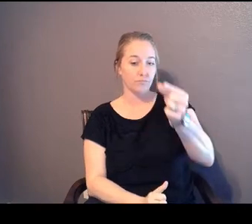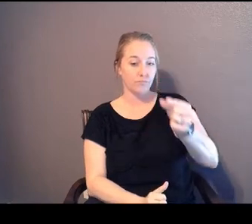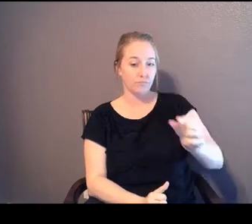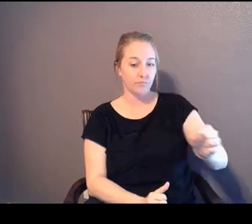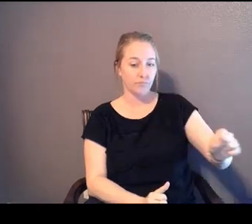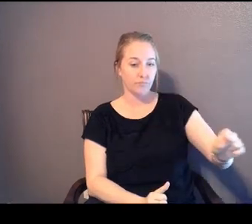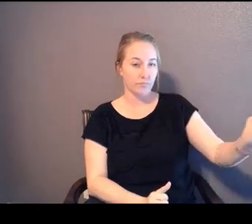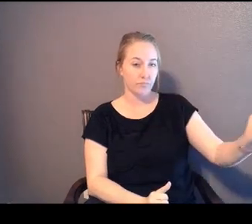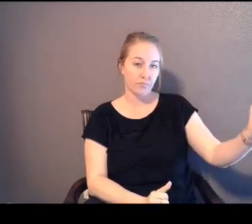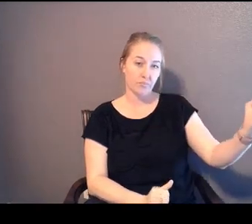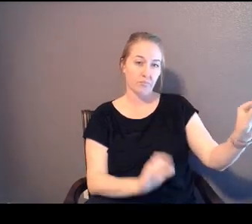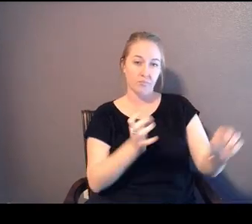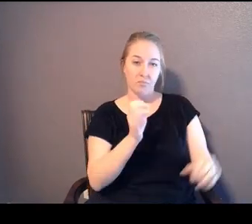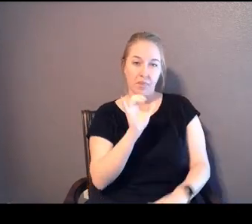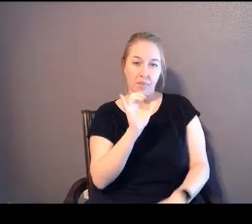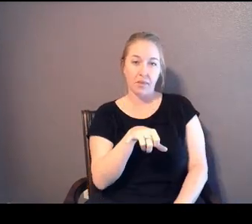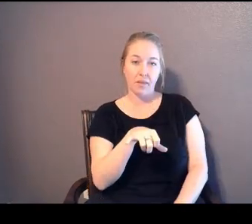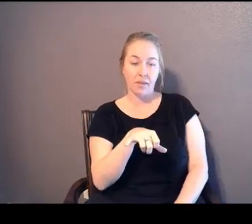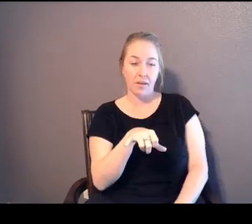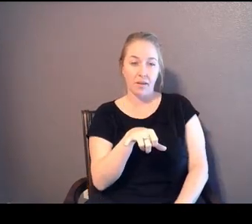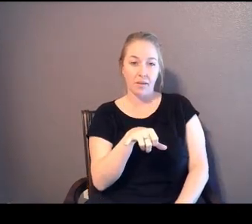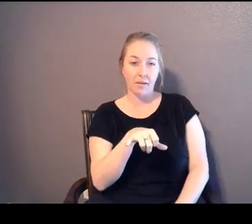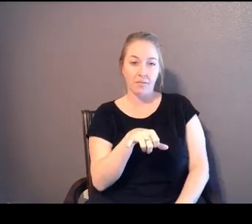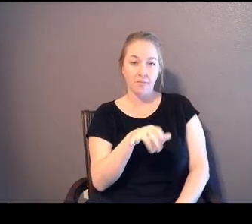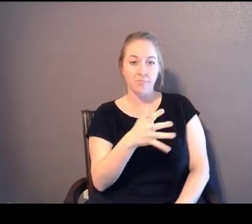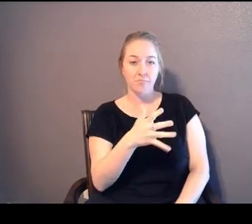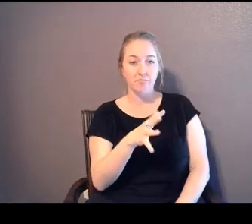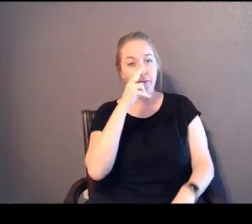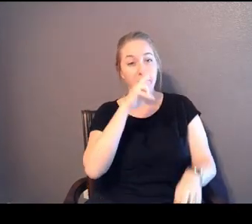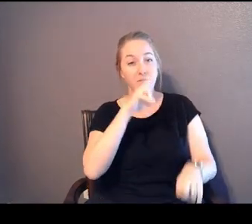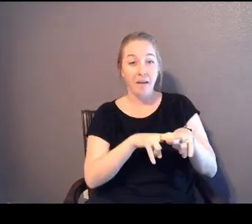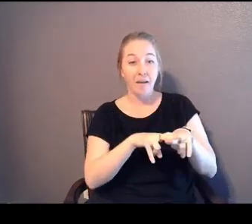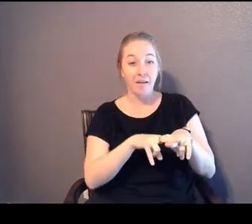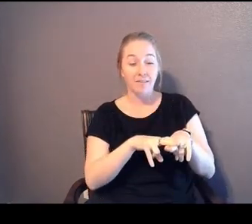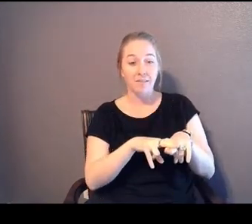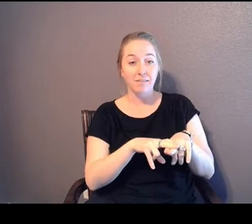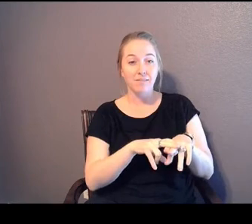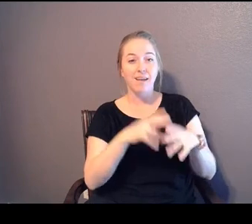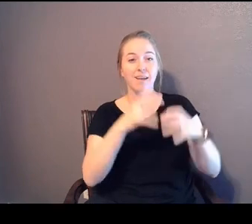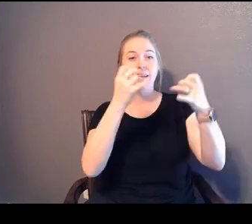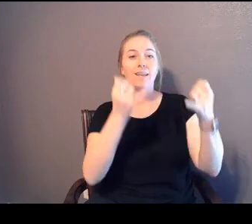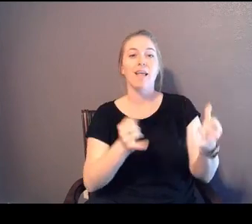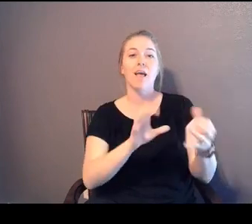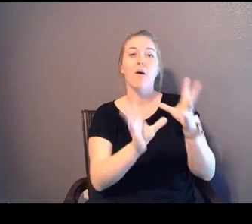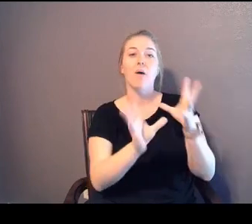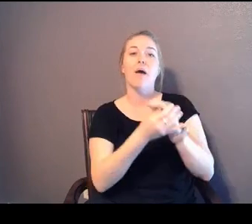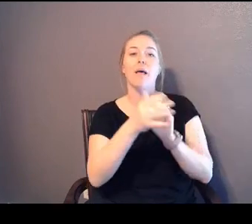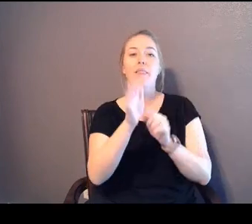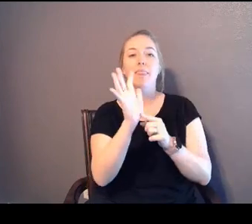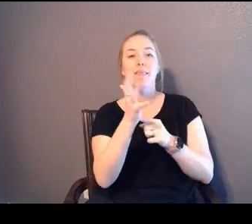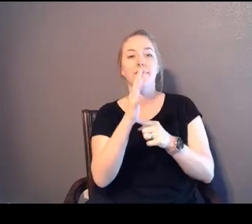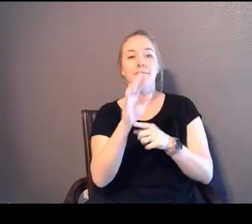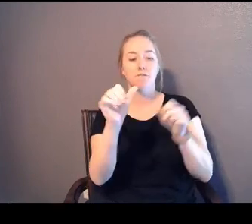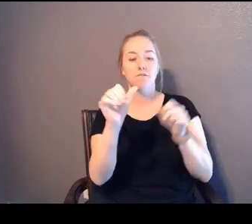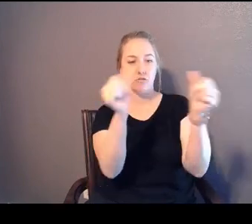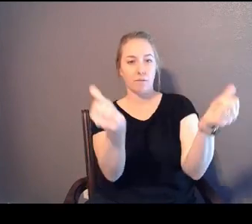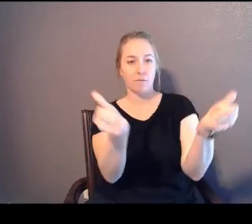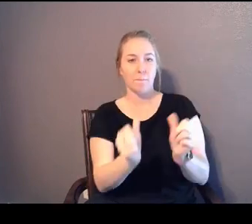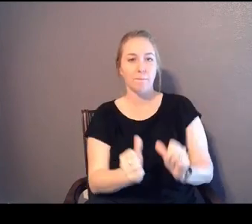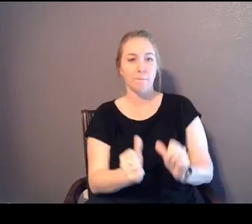that. It's kind of fun. And now I can start putting my leaf shapes in. So these are sort